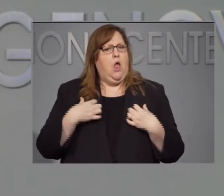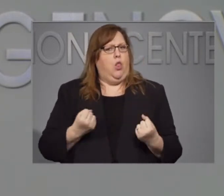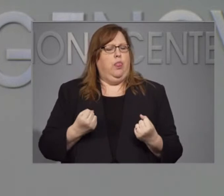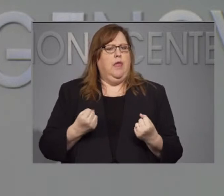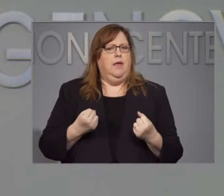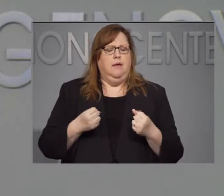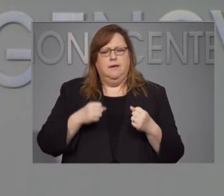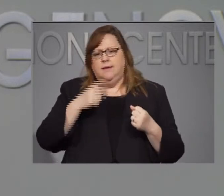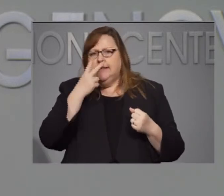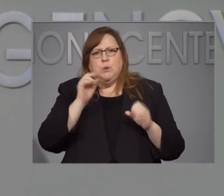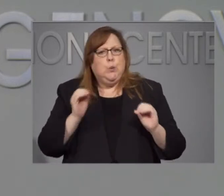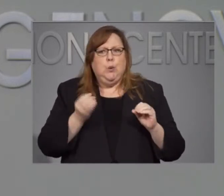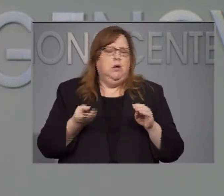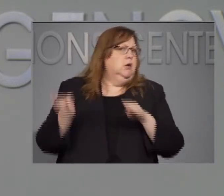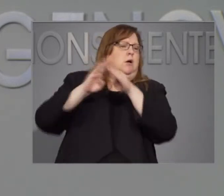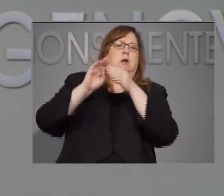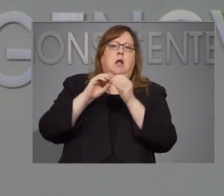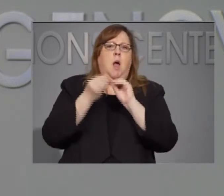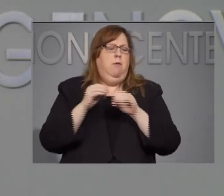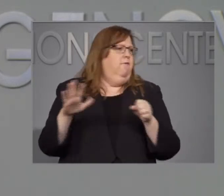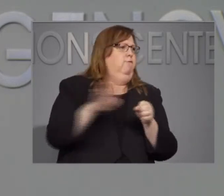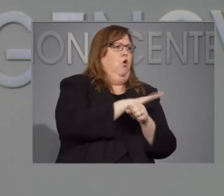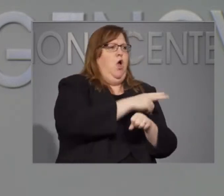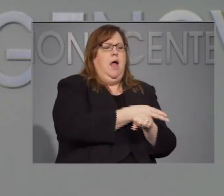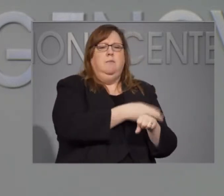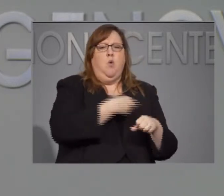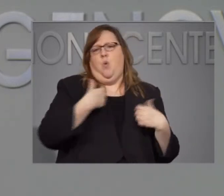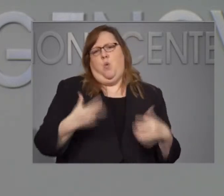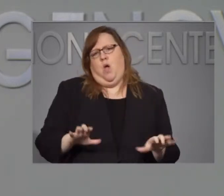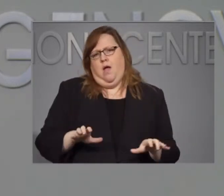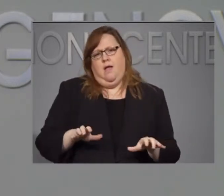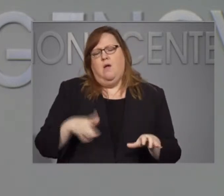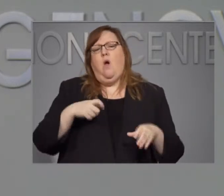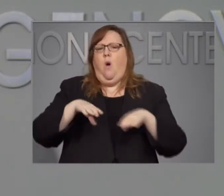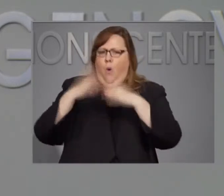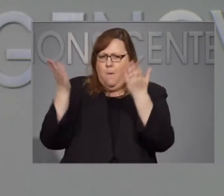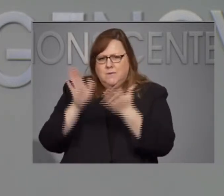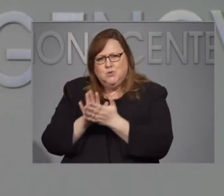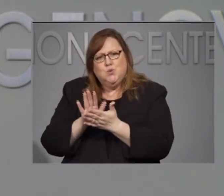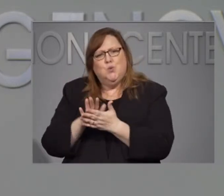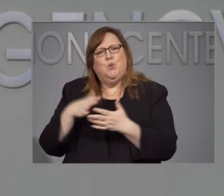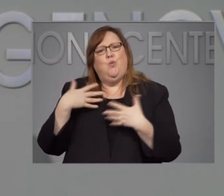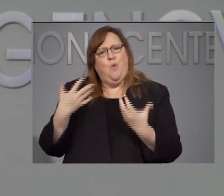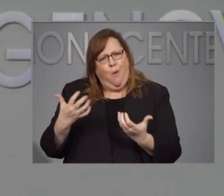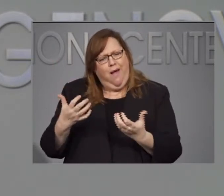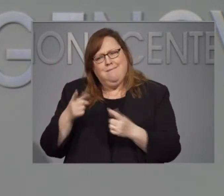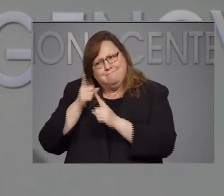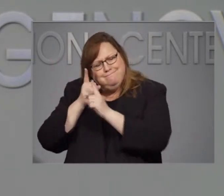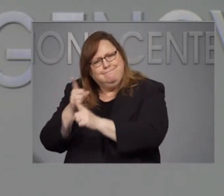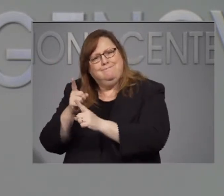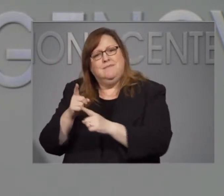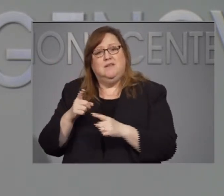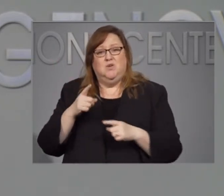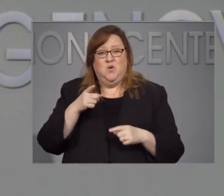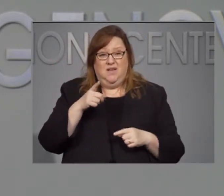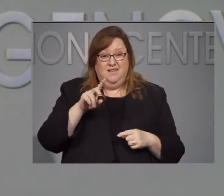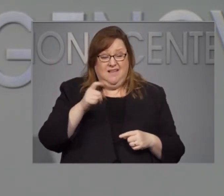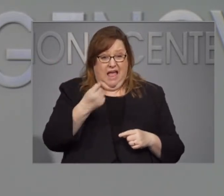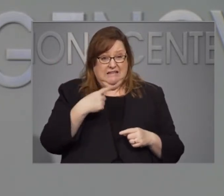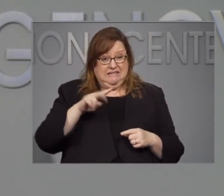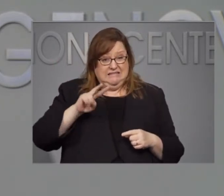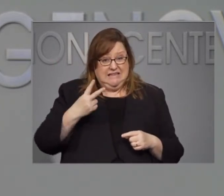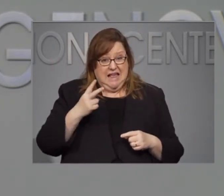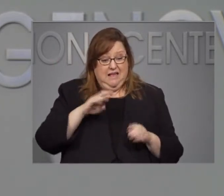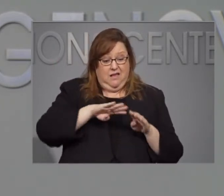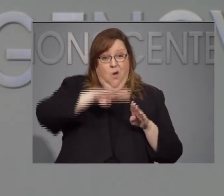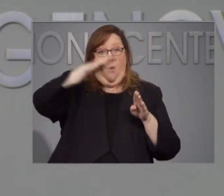we can go about doing things like opening our schools back up. So again, I don't think this is our second wave. I think this is our